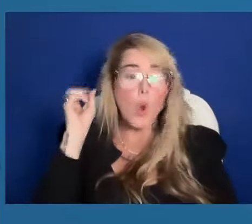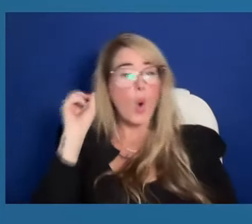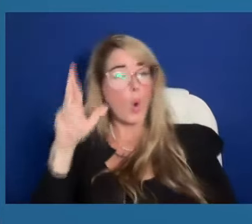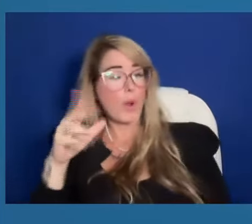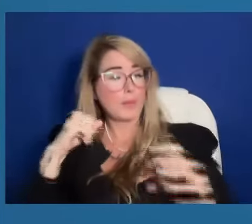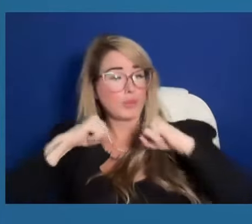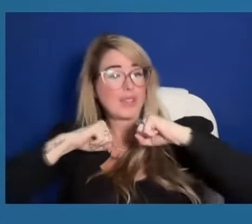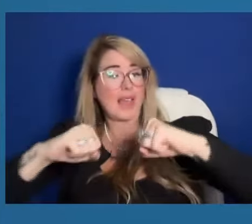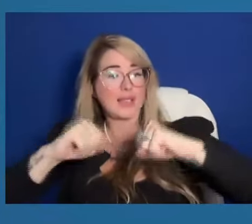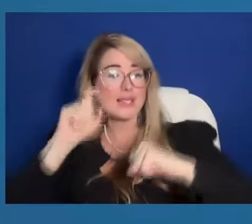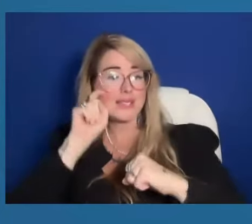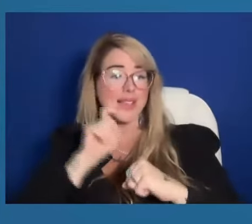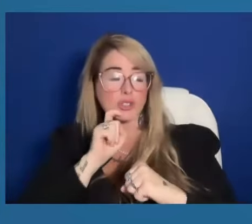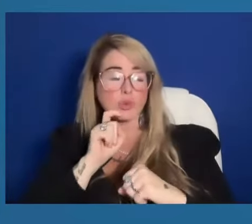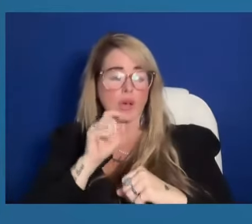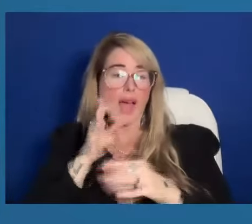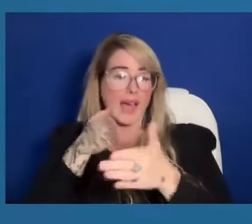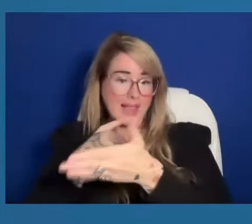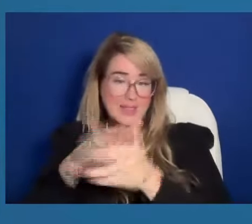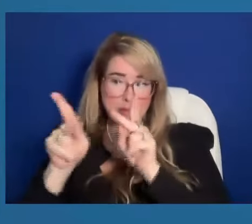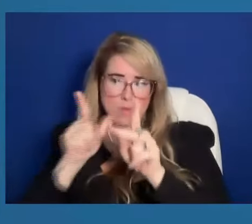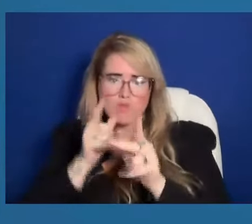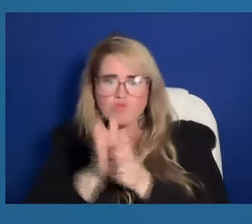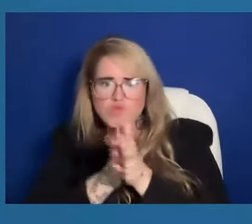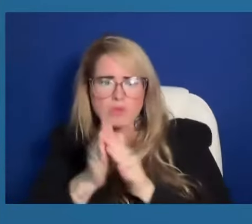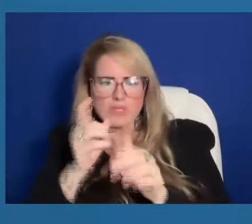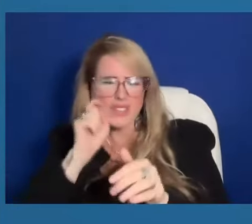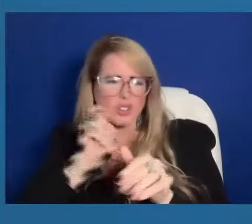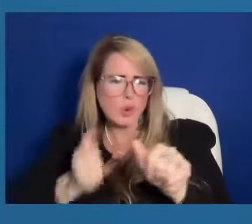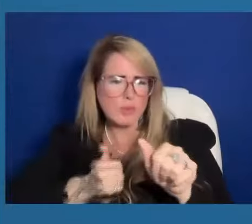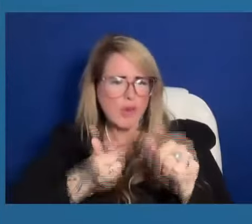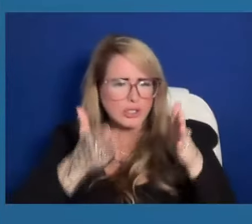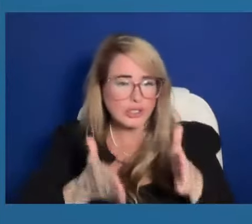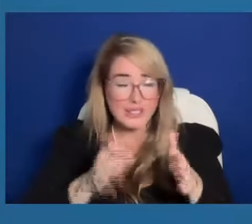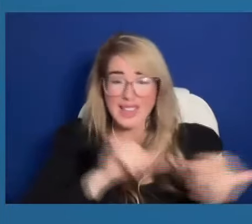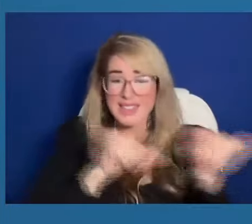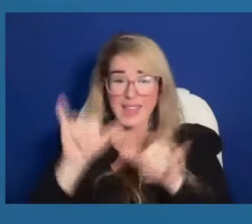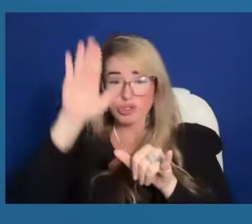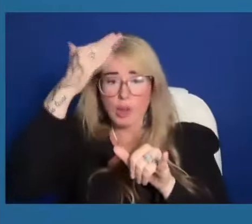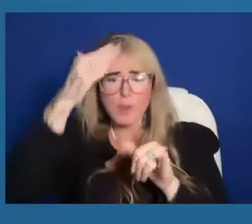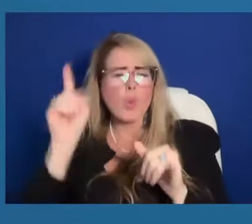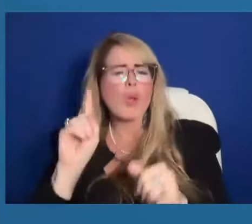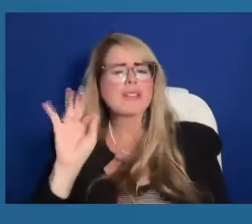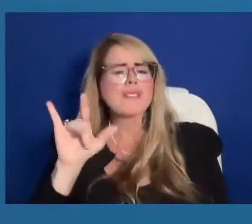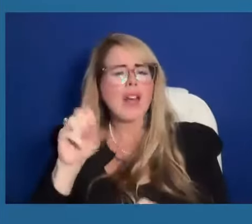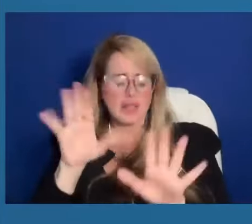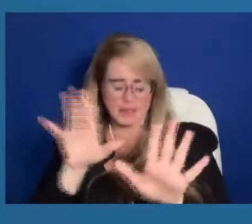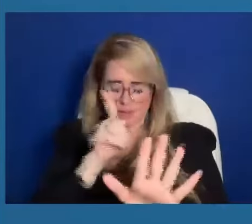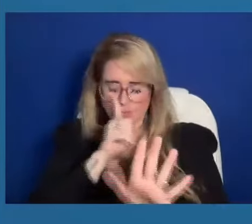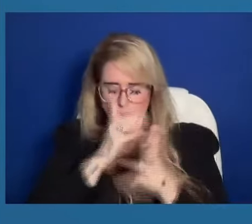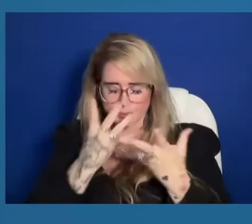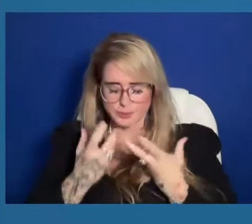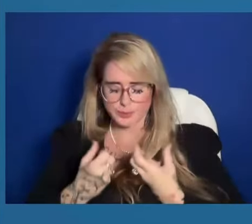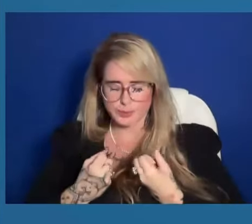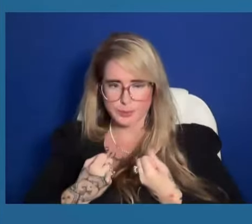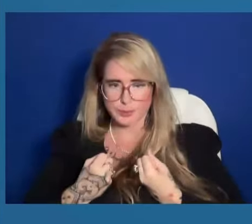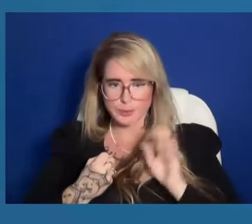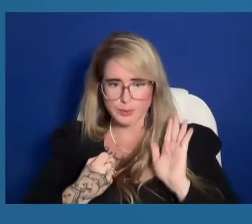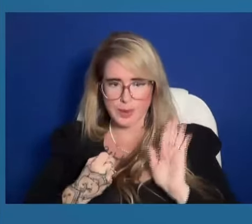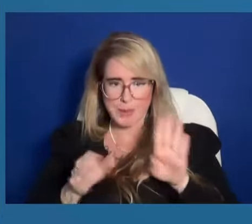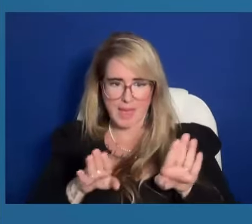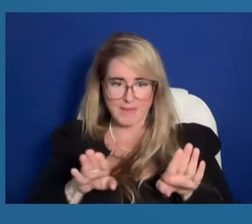protecting against sexual predators like Donald Trump. Where's the files? All All right, let me behave. Let's